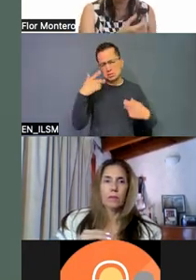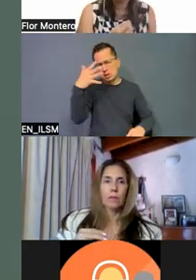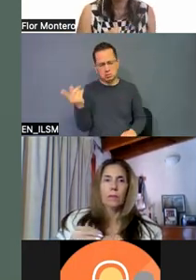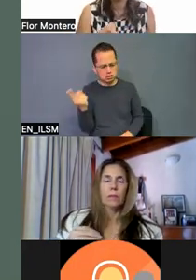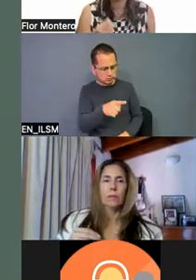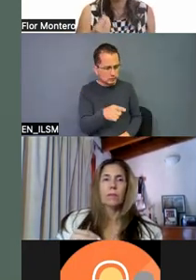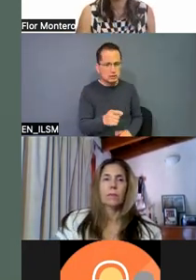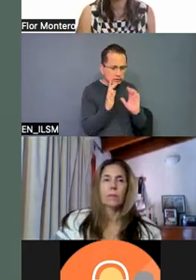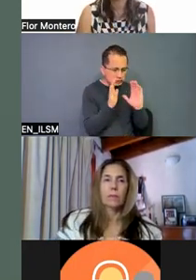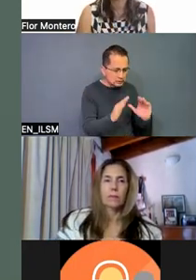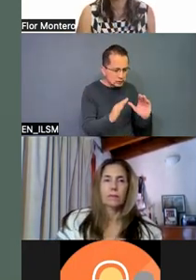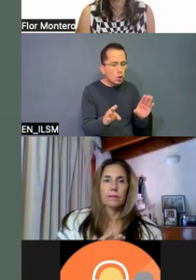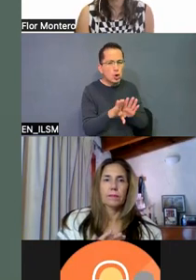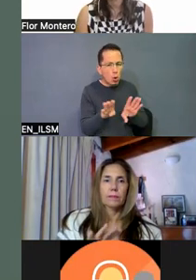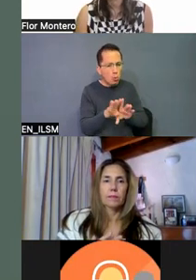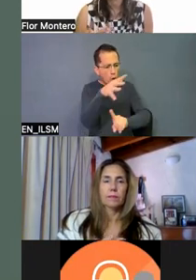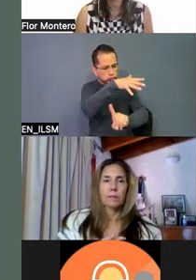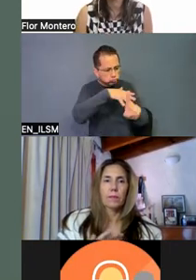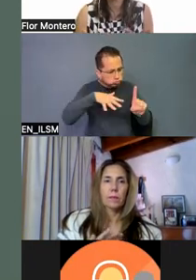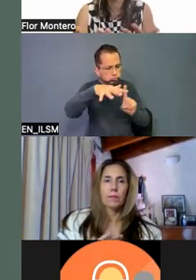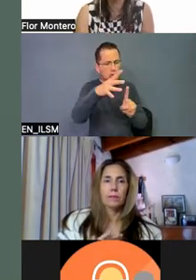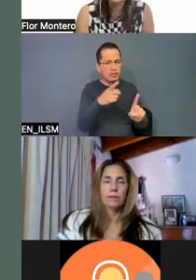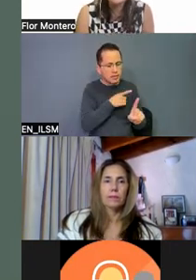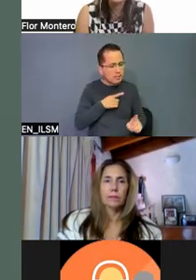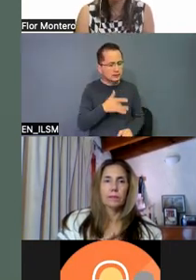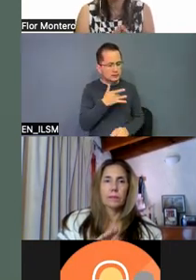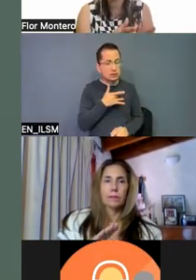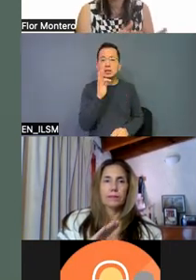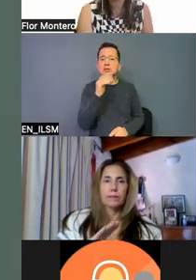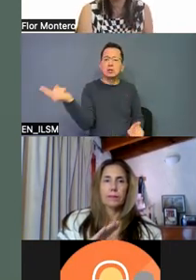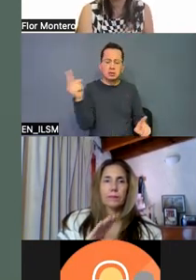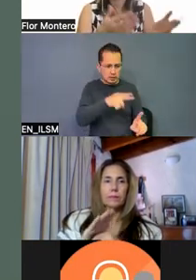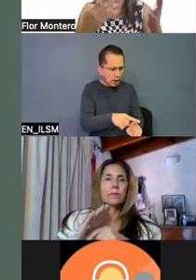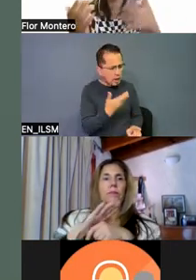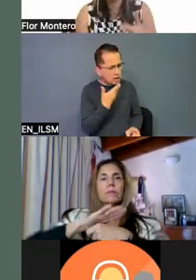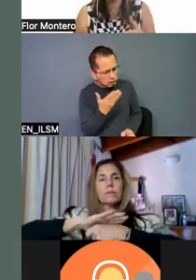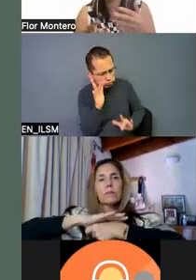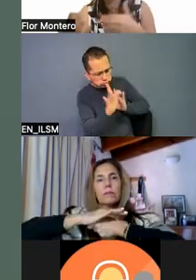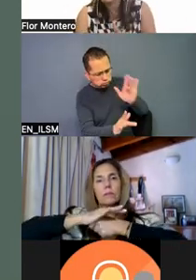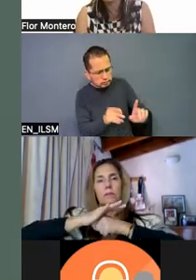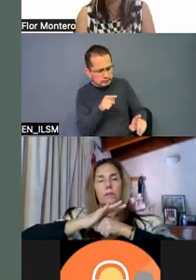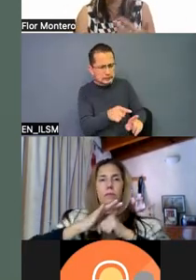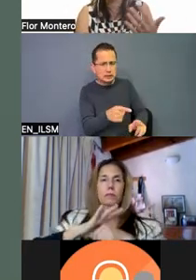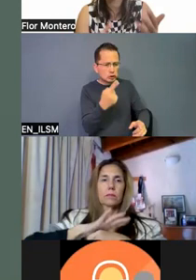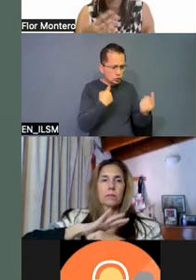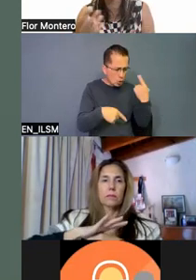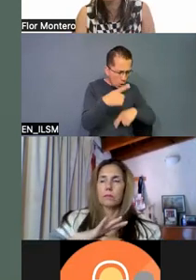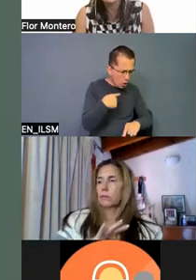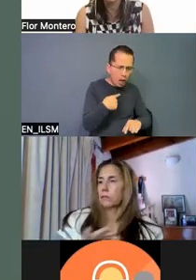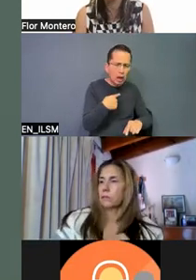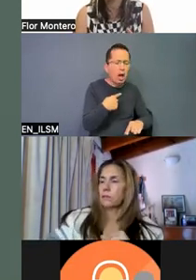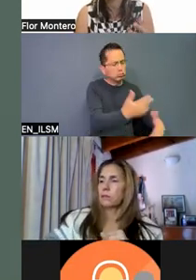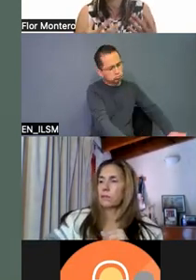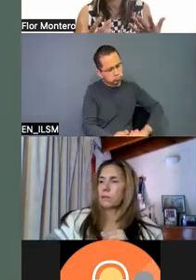world. If your caregivers were sensitive to your needs, and if you cried, they came and fed you or changed